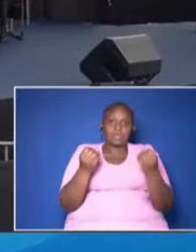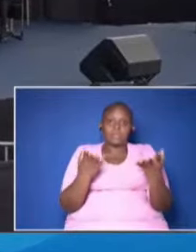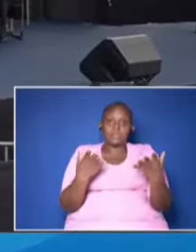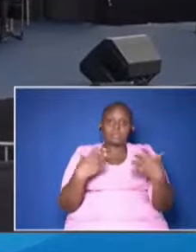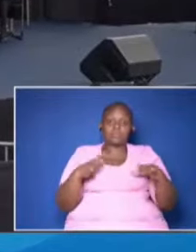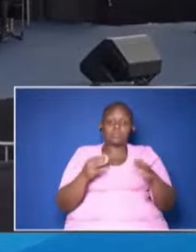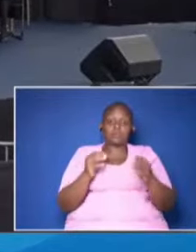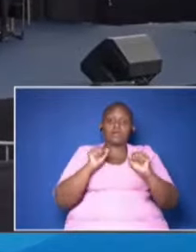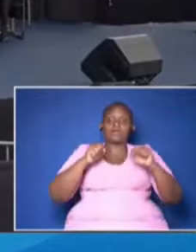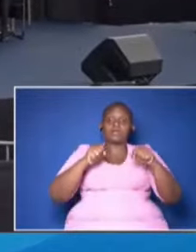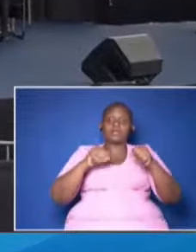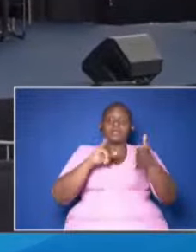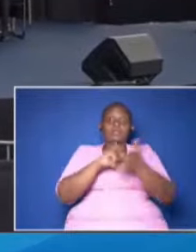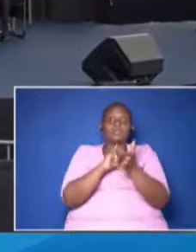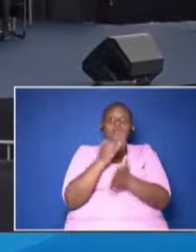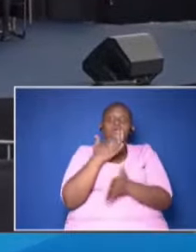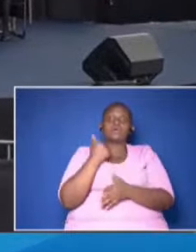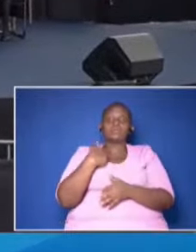with